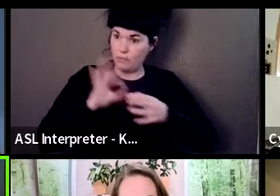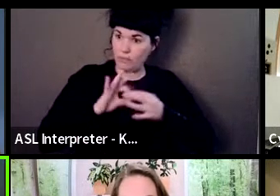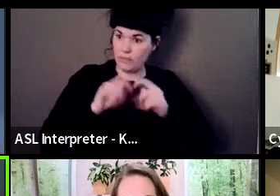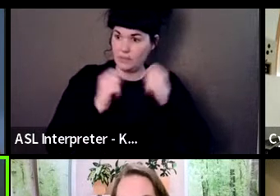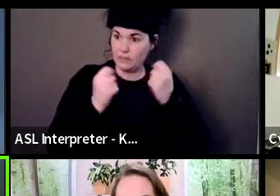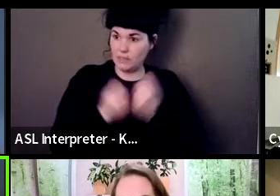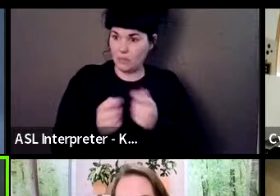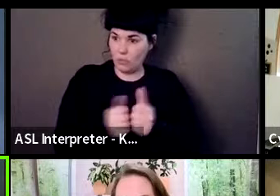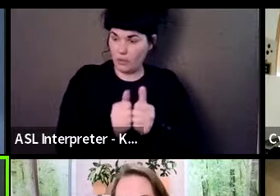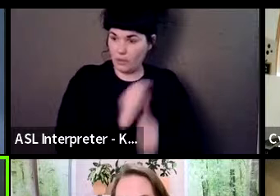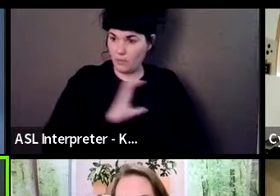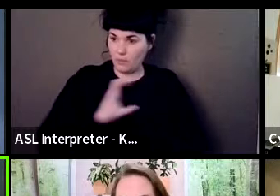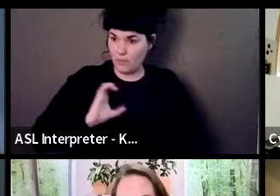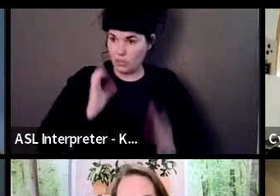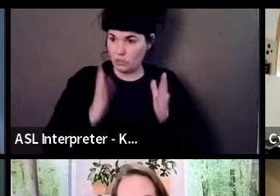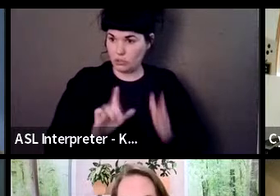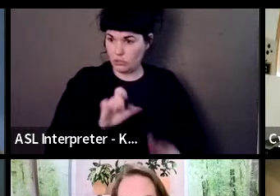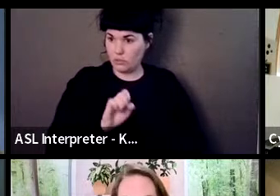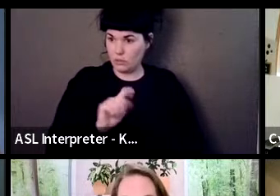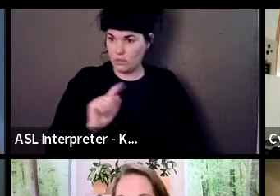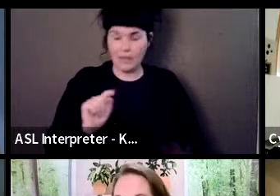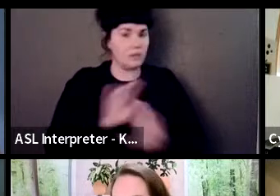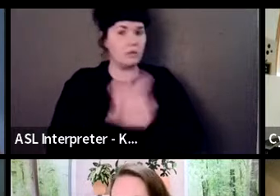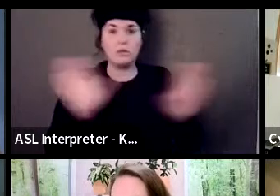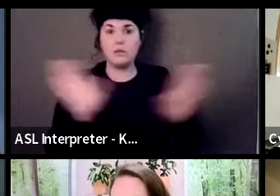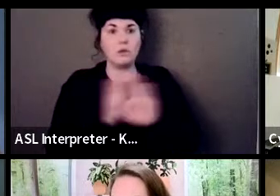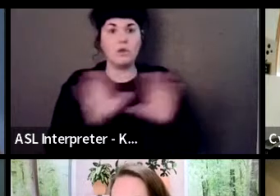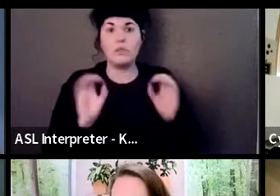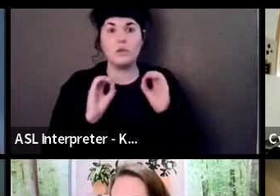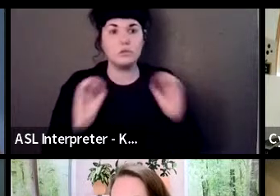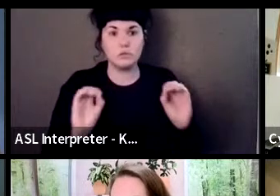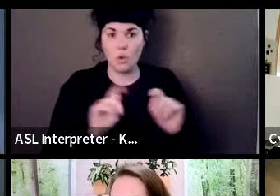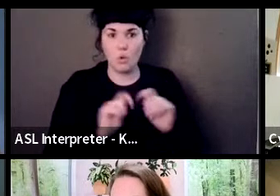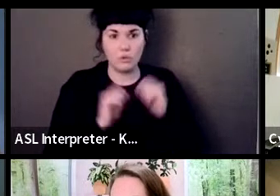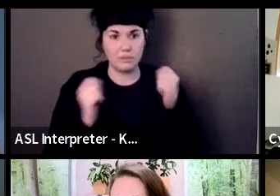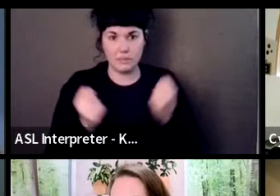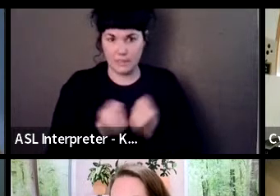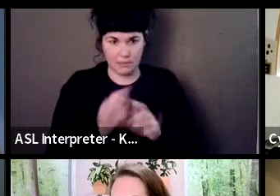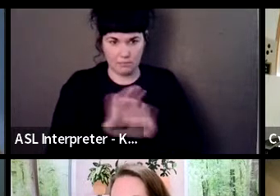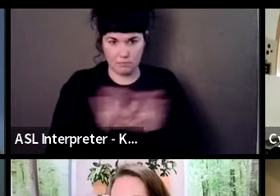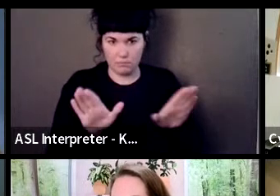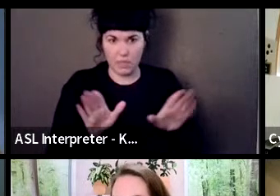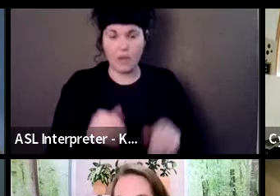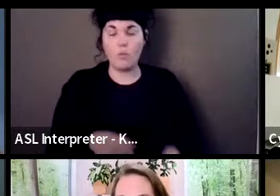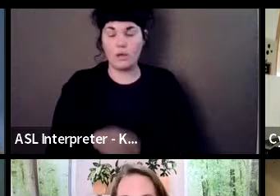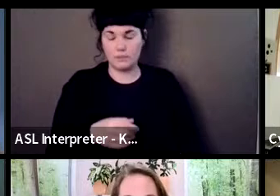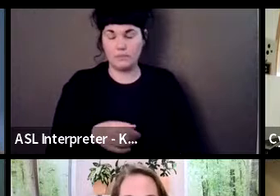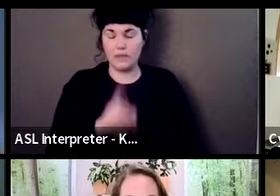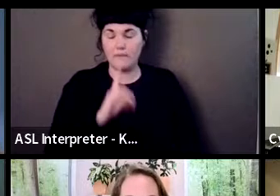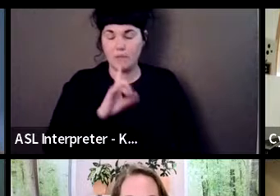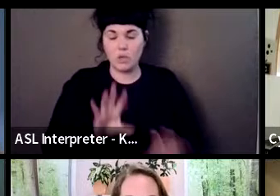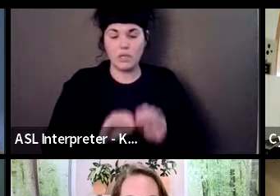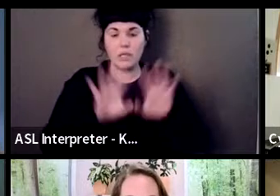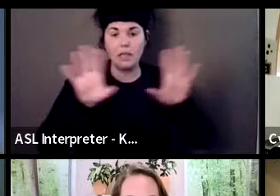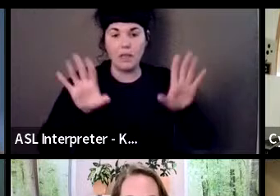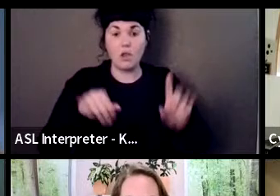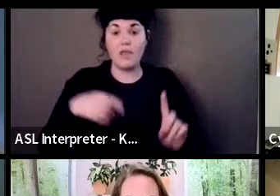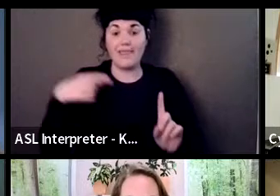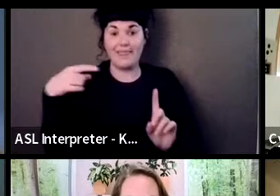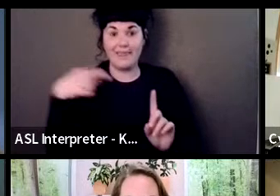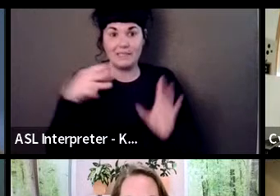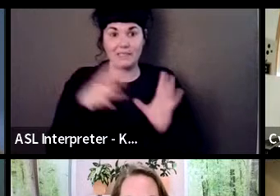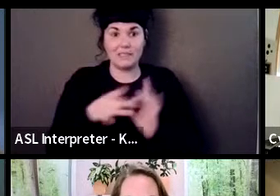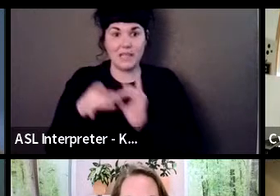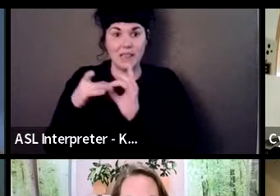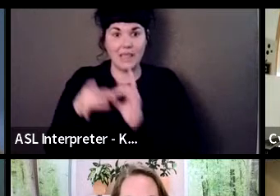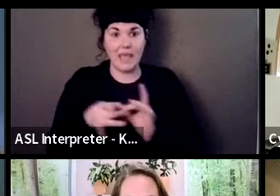Lett? There's no team, Commissioner Witches. I'm going to be very clear. This is a liaison position. Commissioner